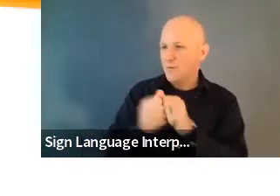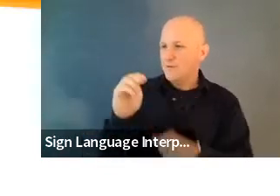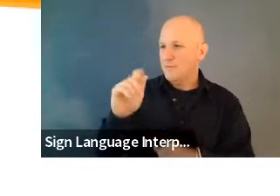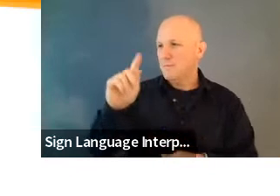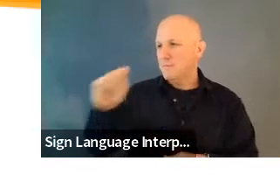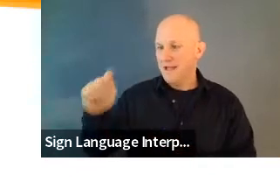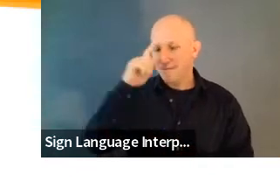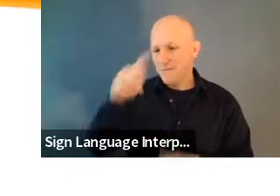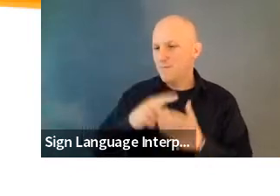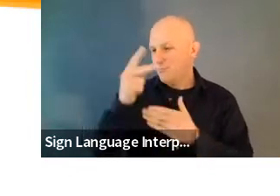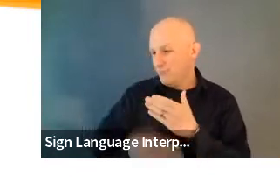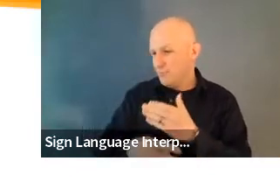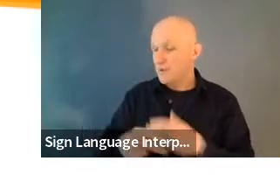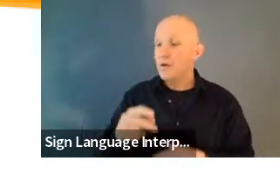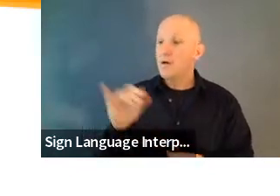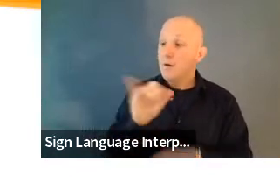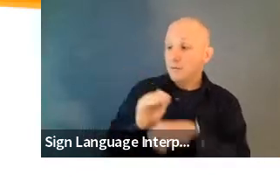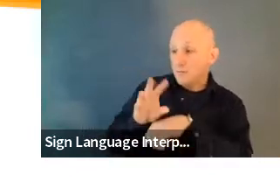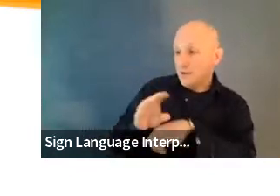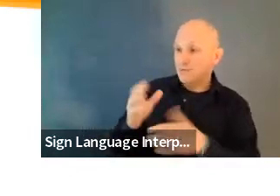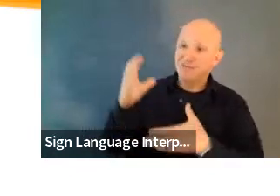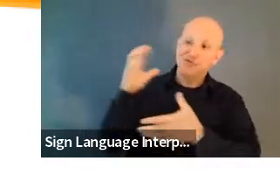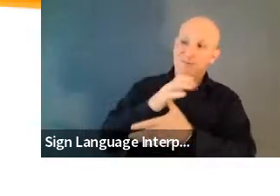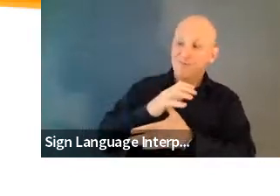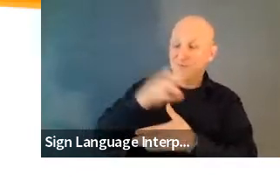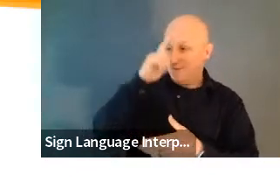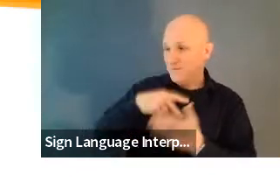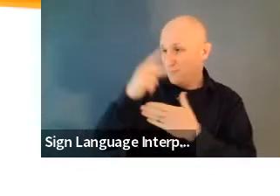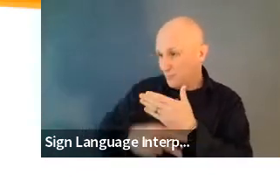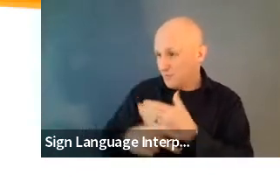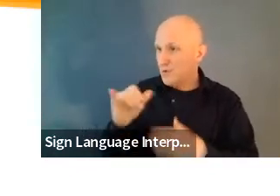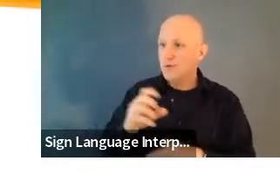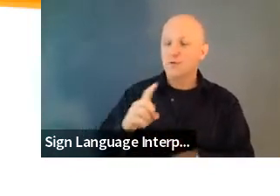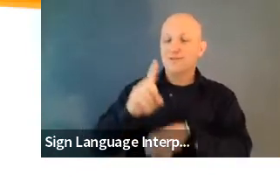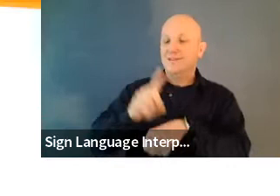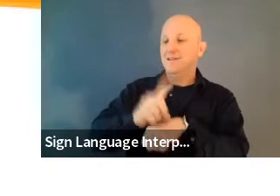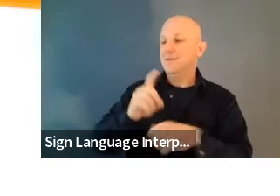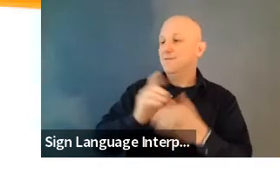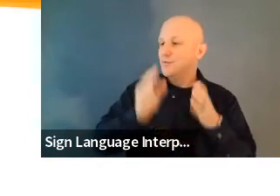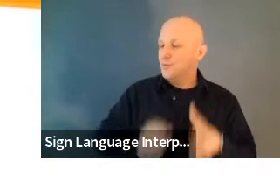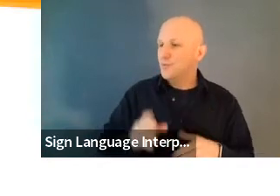former counseling champion for the program and Dean of Students at San Joaquin College of